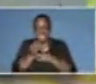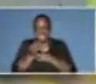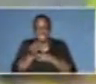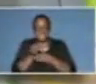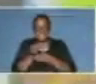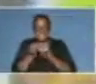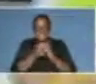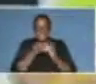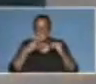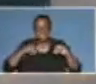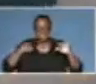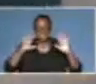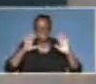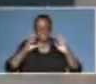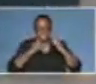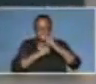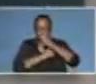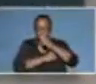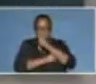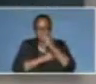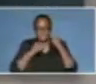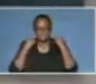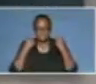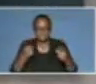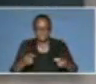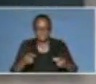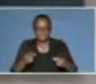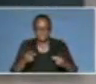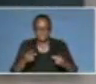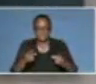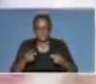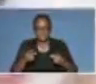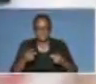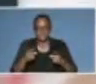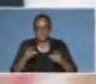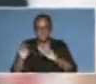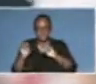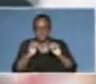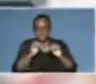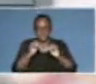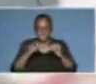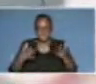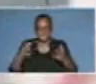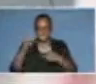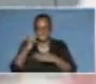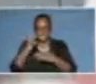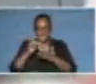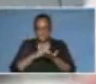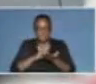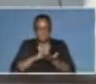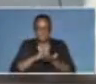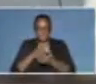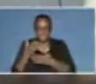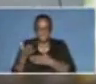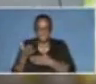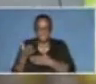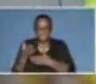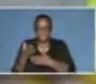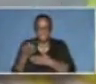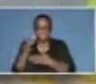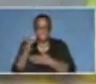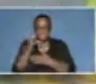port facilities will be available to support the swift and effective deployment of humanitarian aid, medical supplies, and